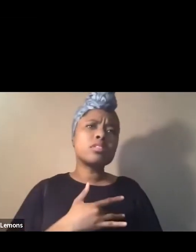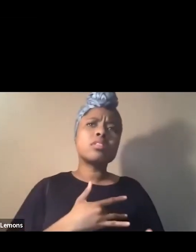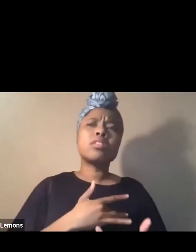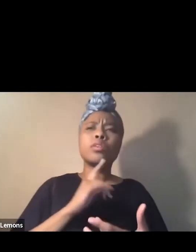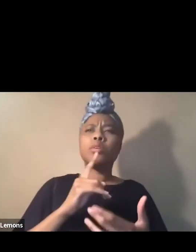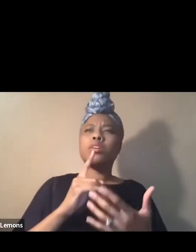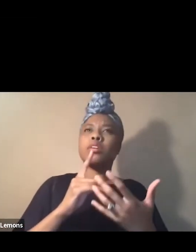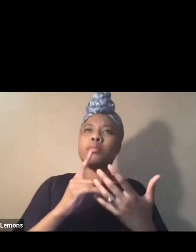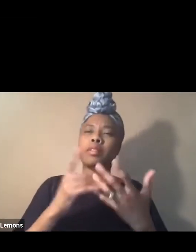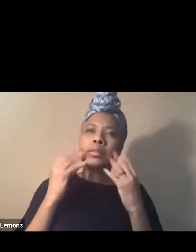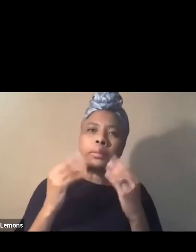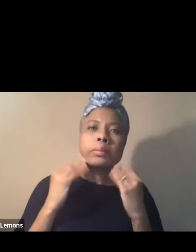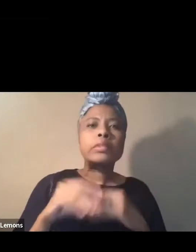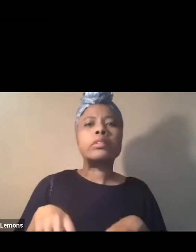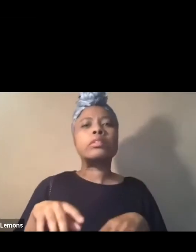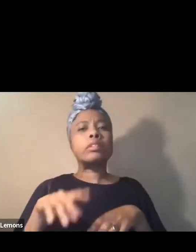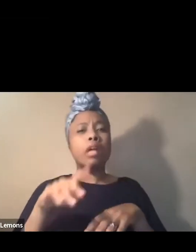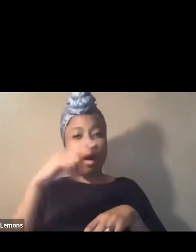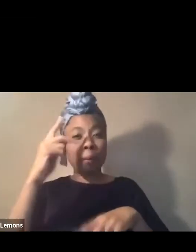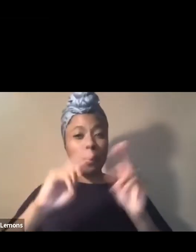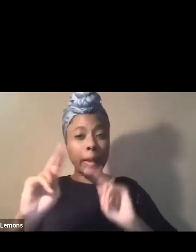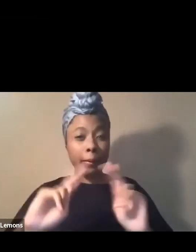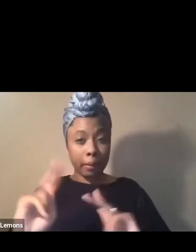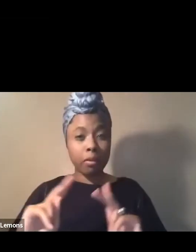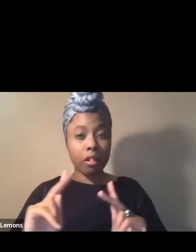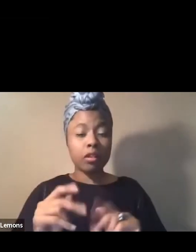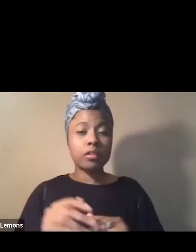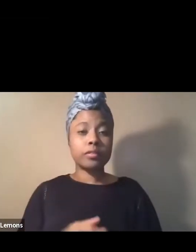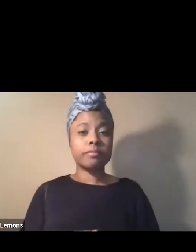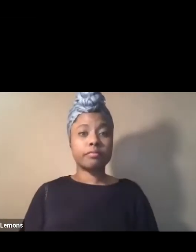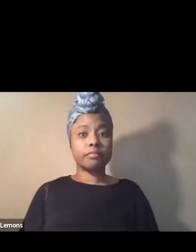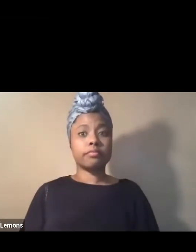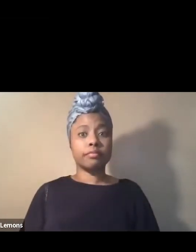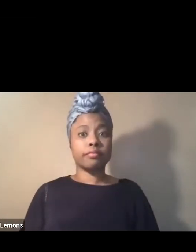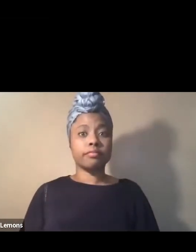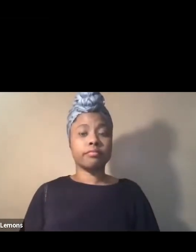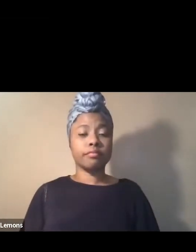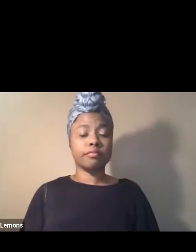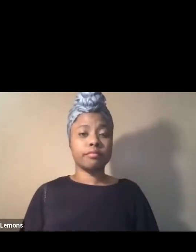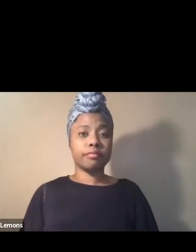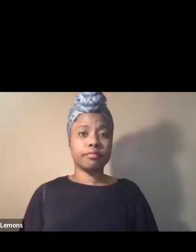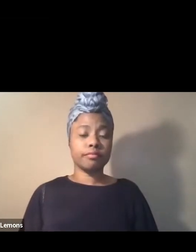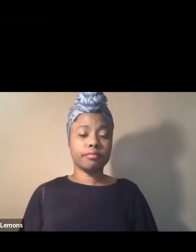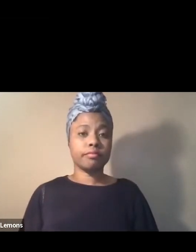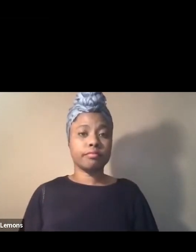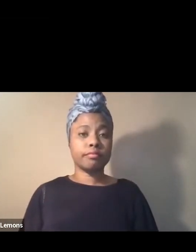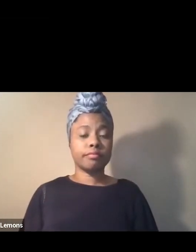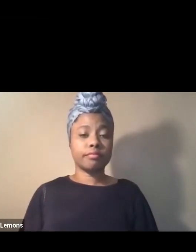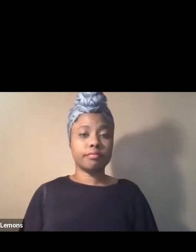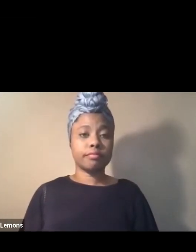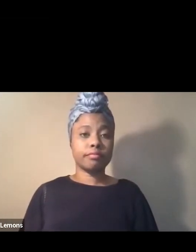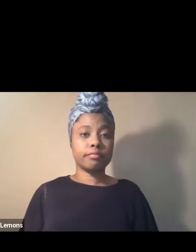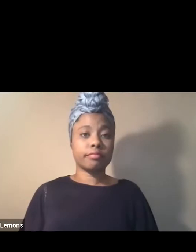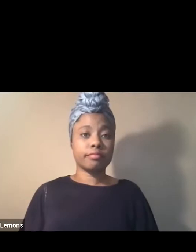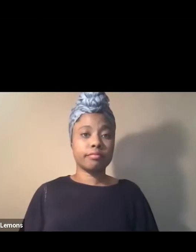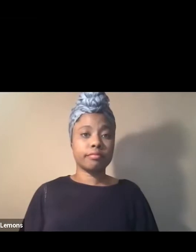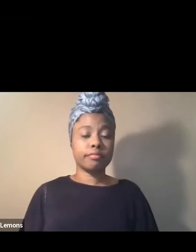by the experiences of Black people, this includes, on one hand, most certainly